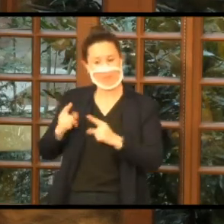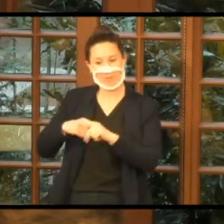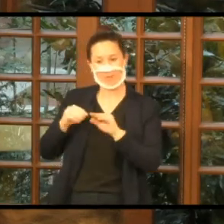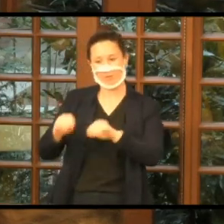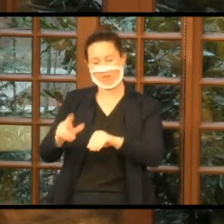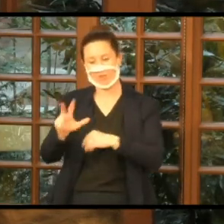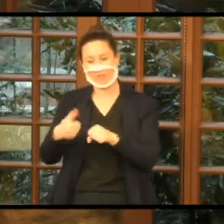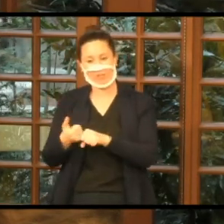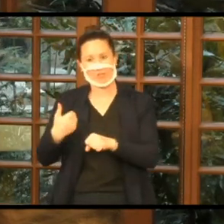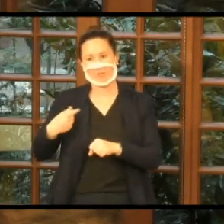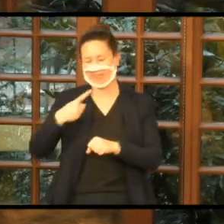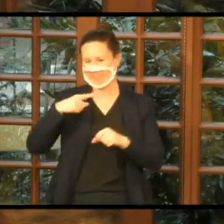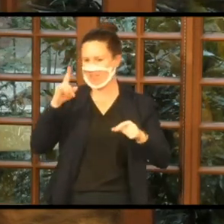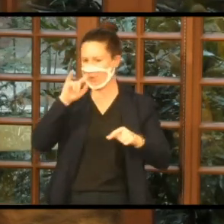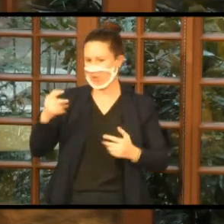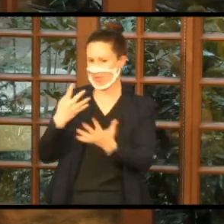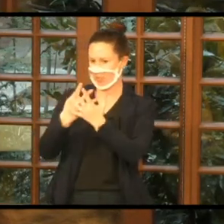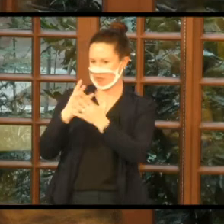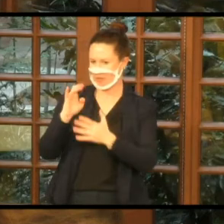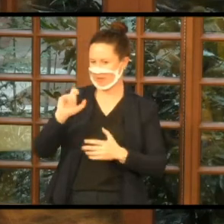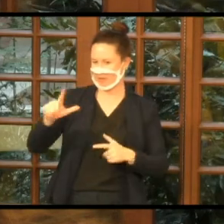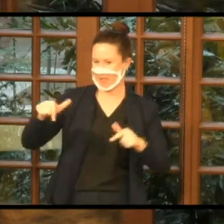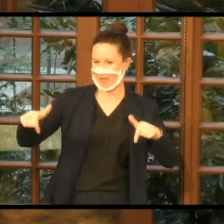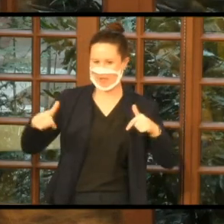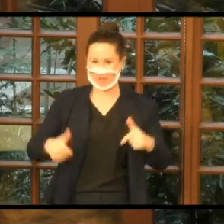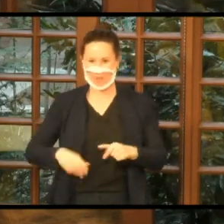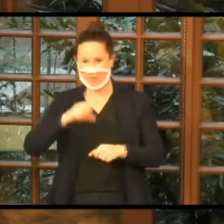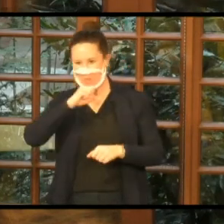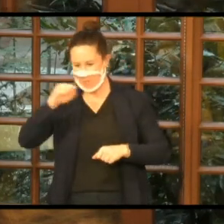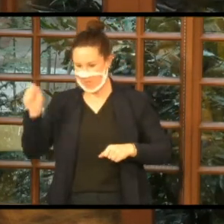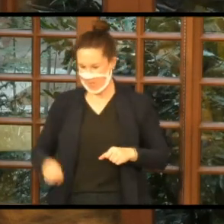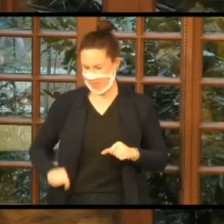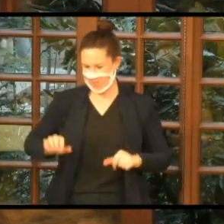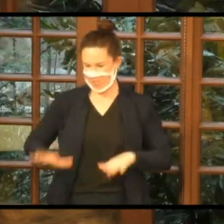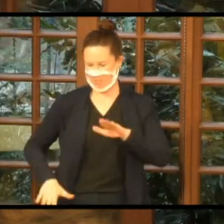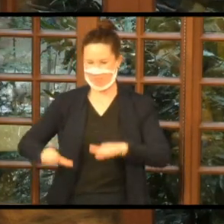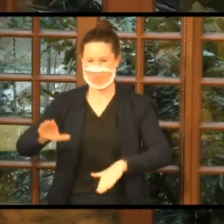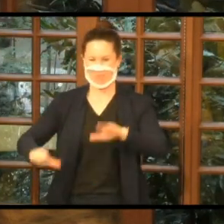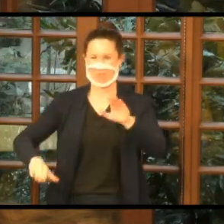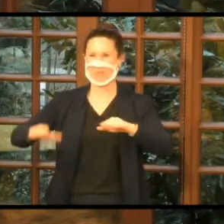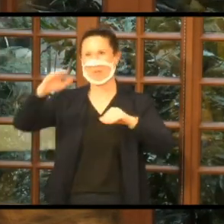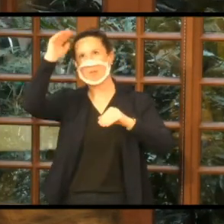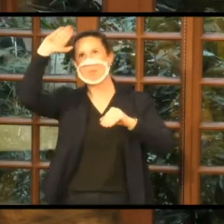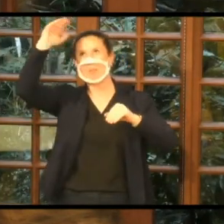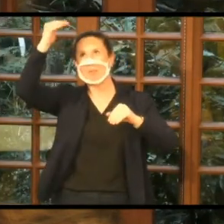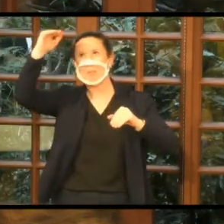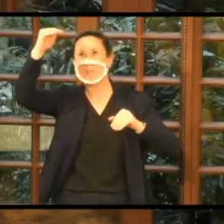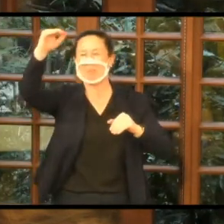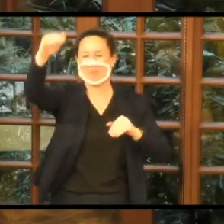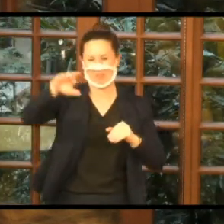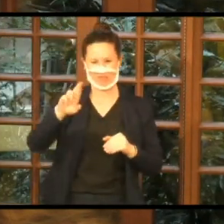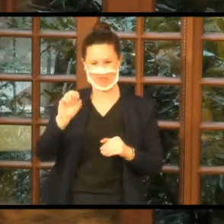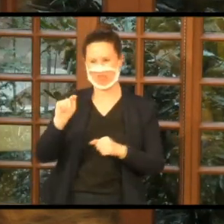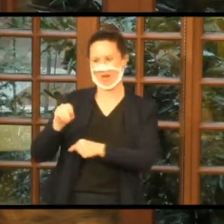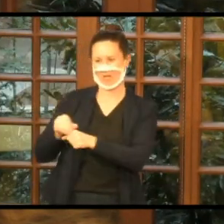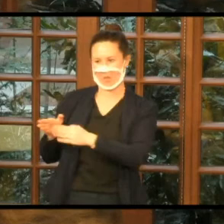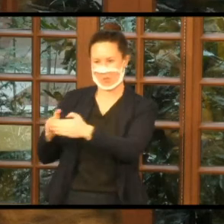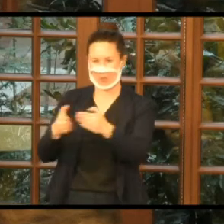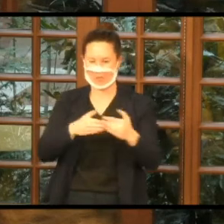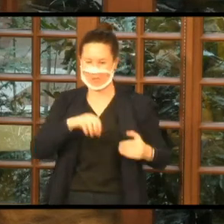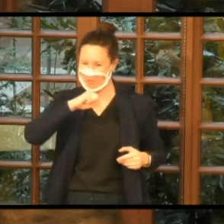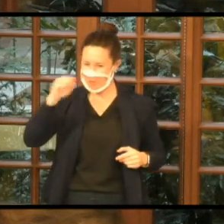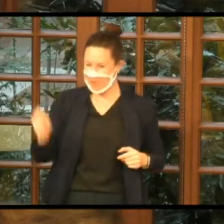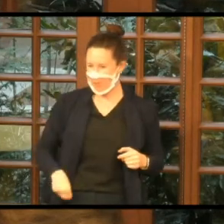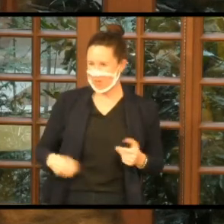ago and said it looked like a prison cell. Patchy linoleum below, bubbling plaster above, rot in the corners.